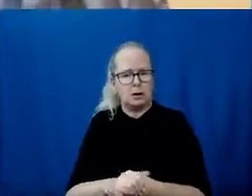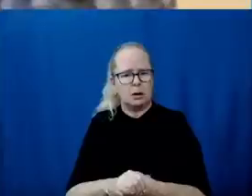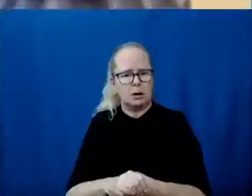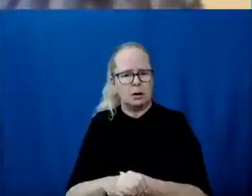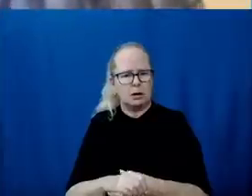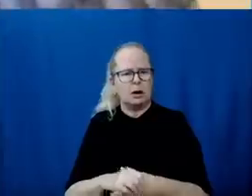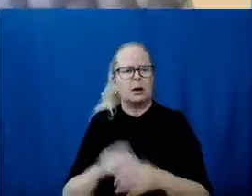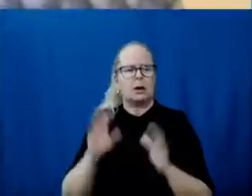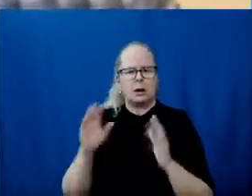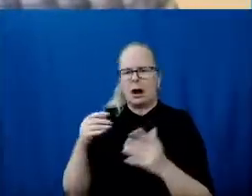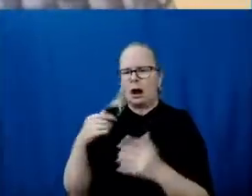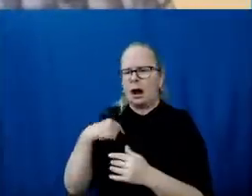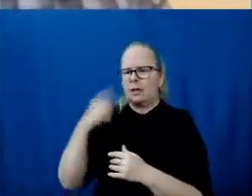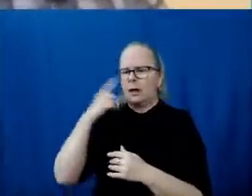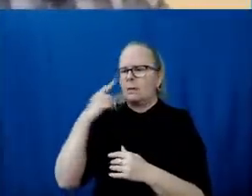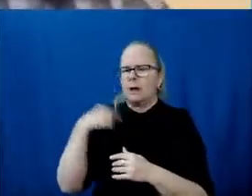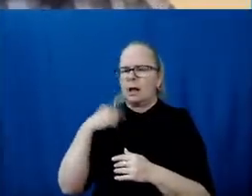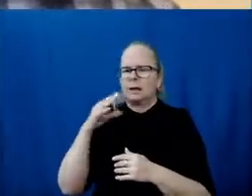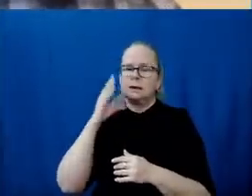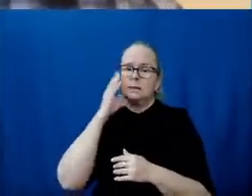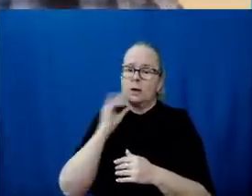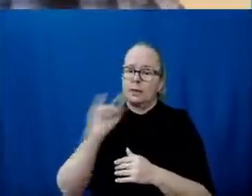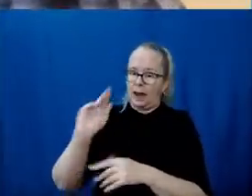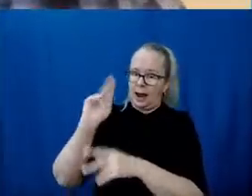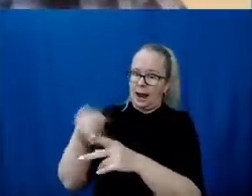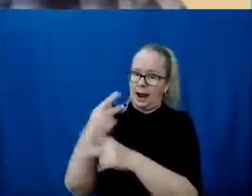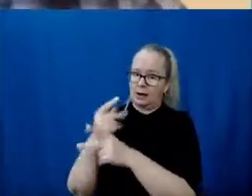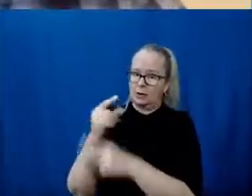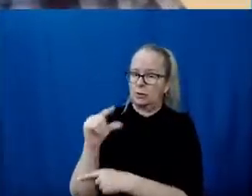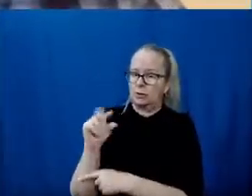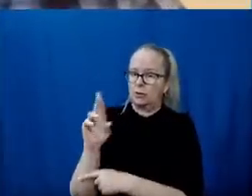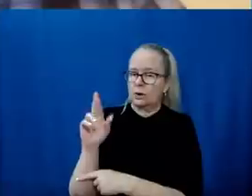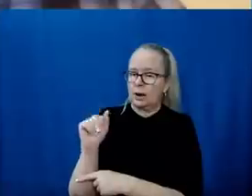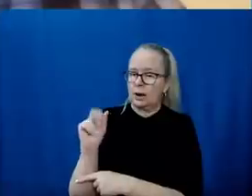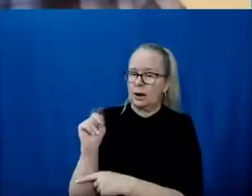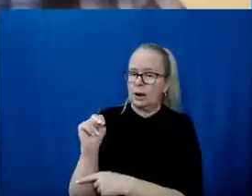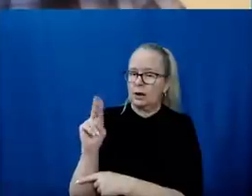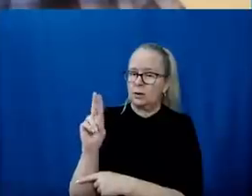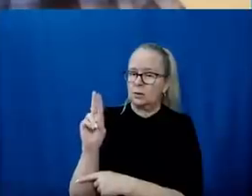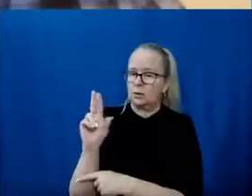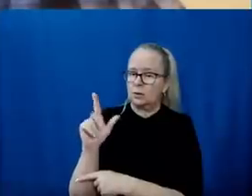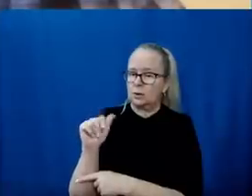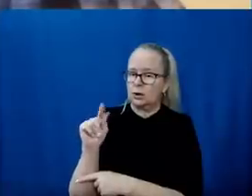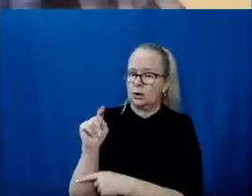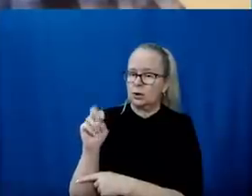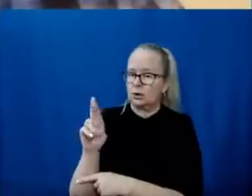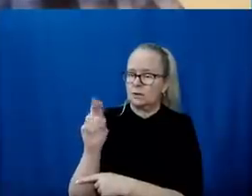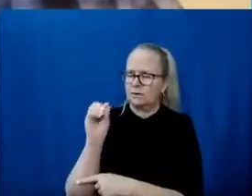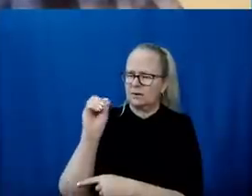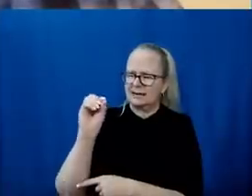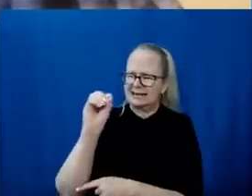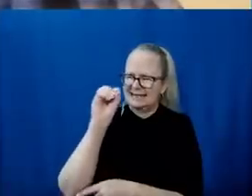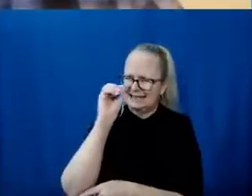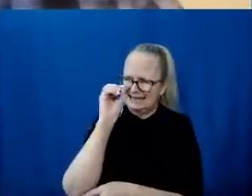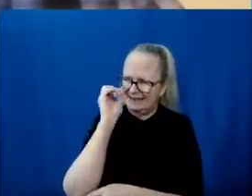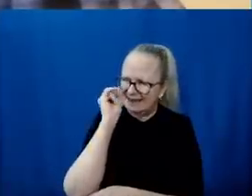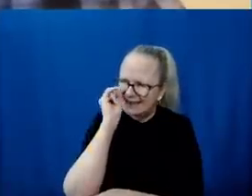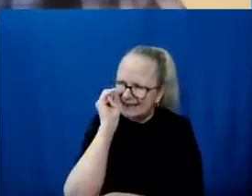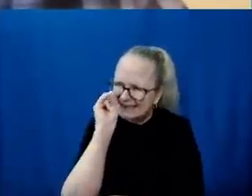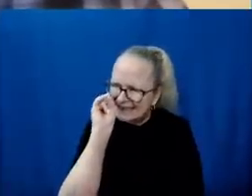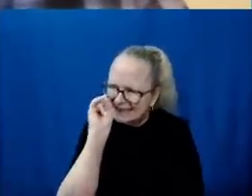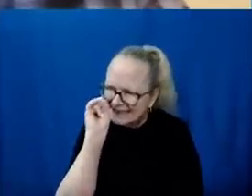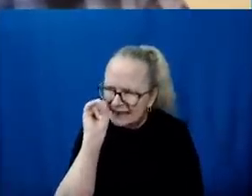yeah. No, I think I haven't seen that level of granularity in the data sets that I've looked